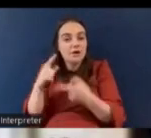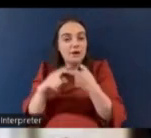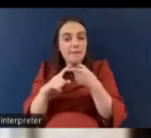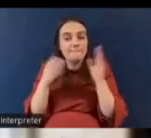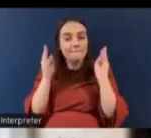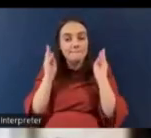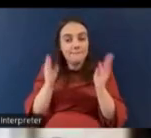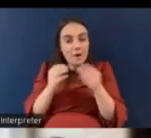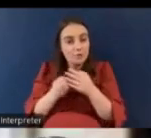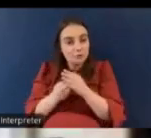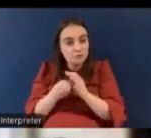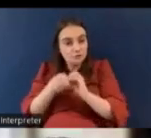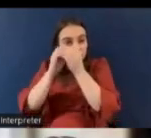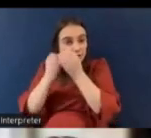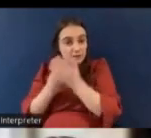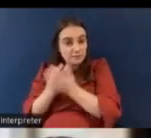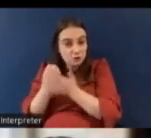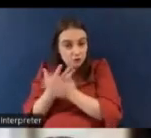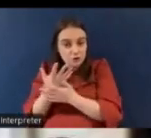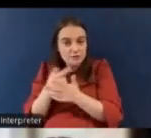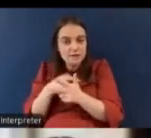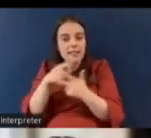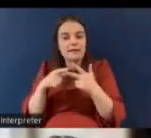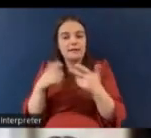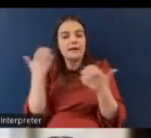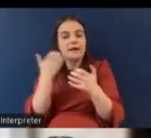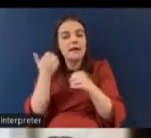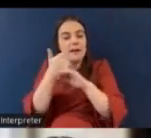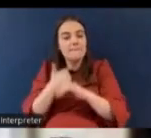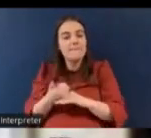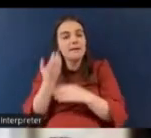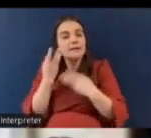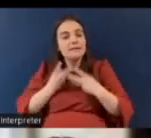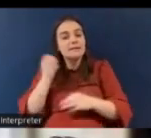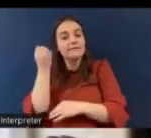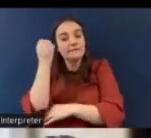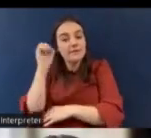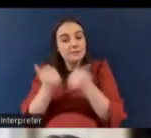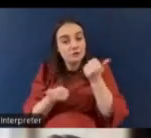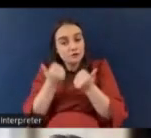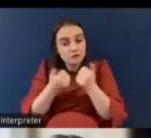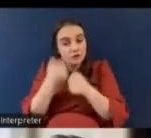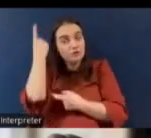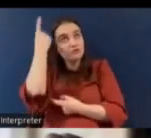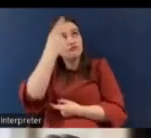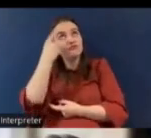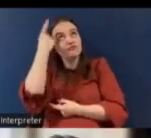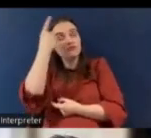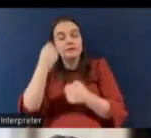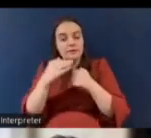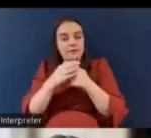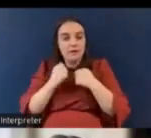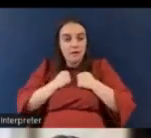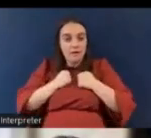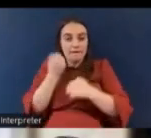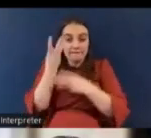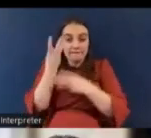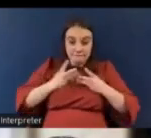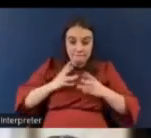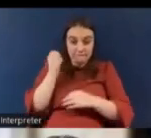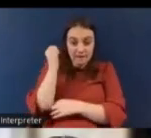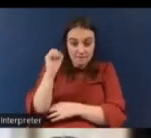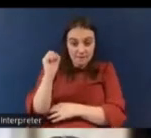creative storytelling, care-based feminist justice, and dreaming our feminist futures. And there is a big section